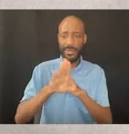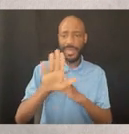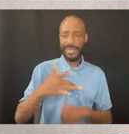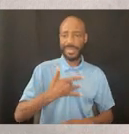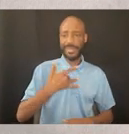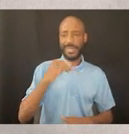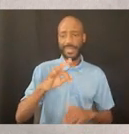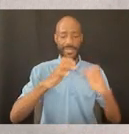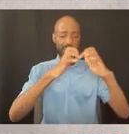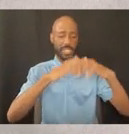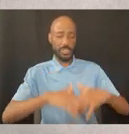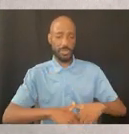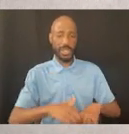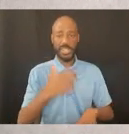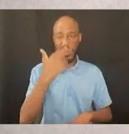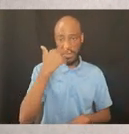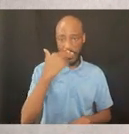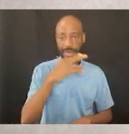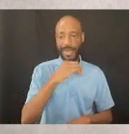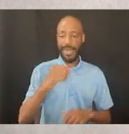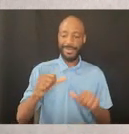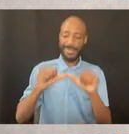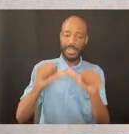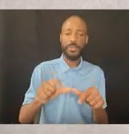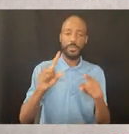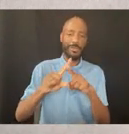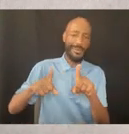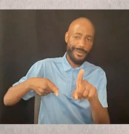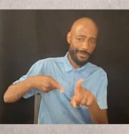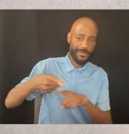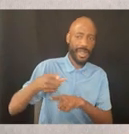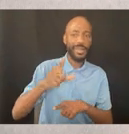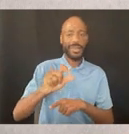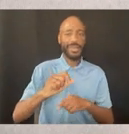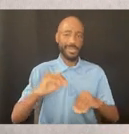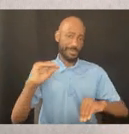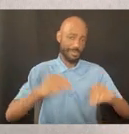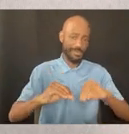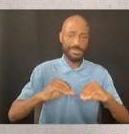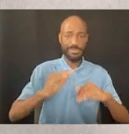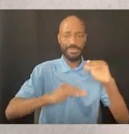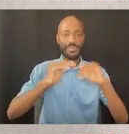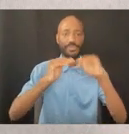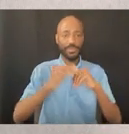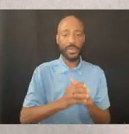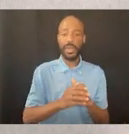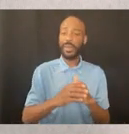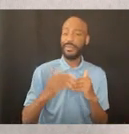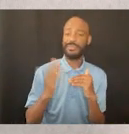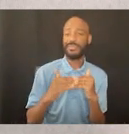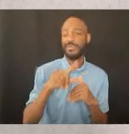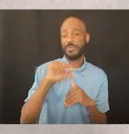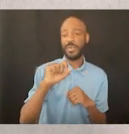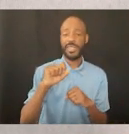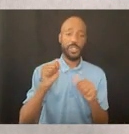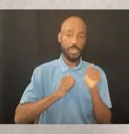of deconstruction humor and continued to refine his assemblages. With over 120 shows and at least as many pieces of